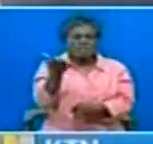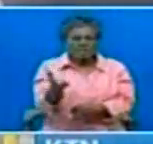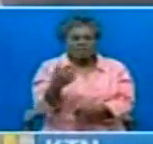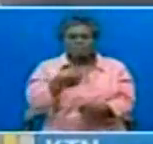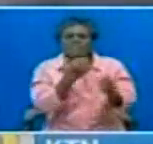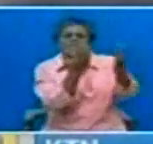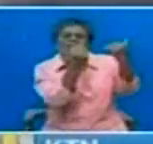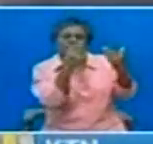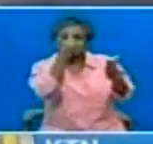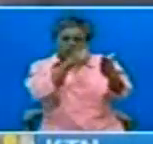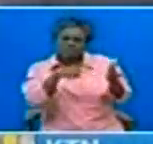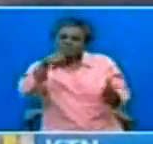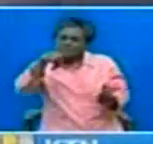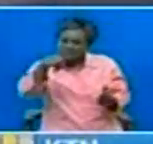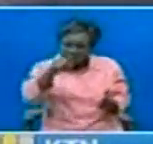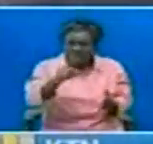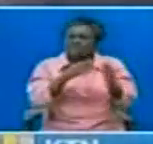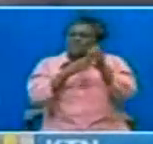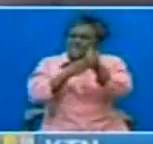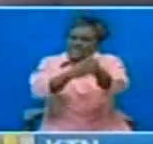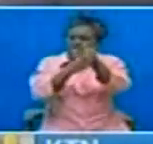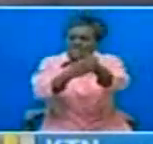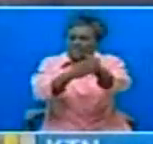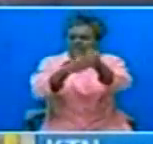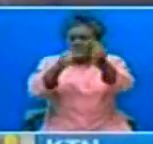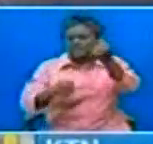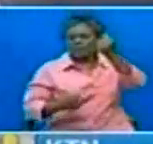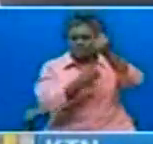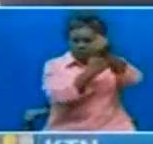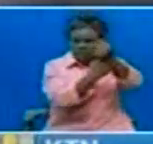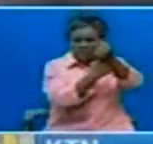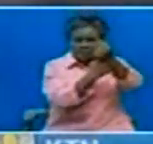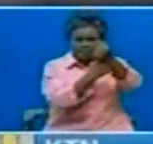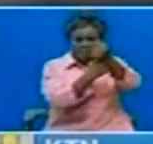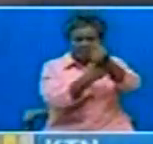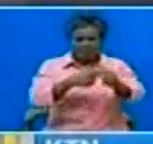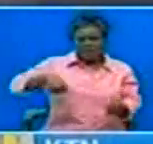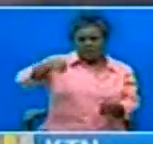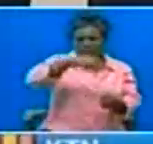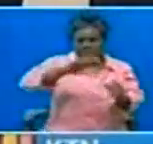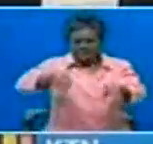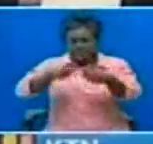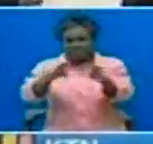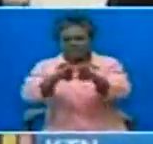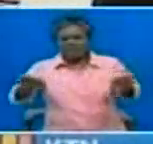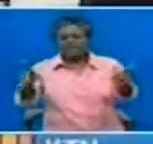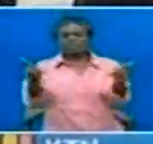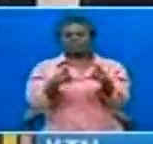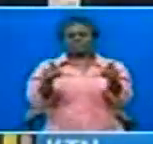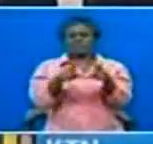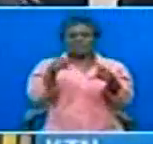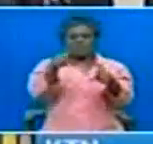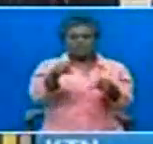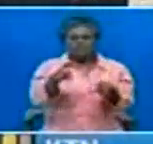I expect that he should be in the forefront to support us giving title deeds. This prompting